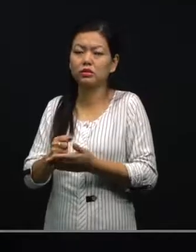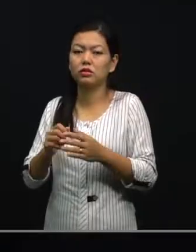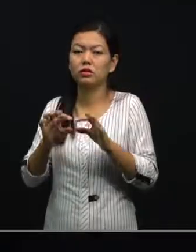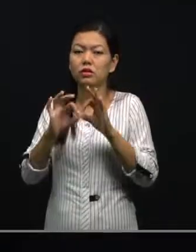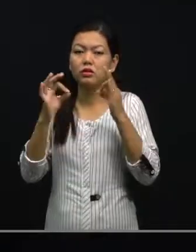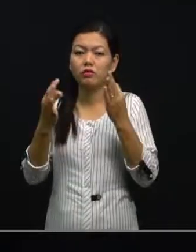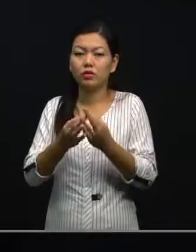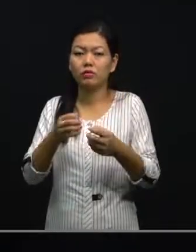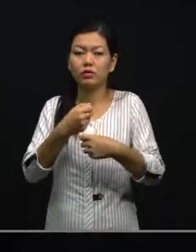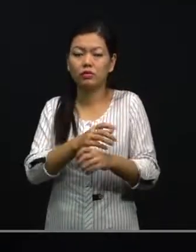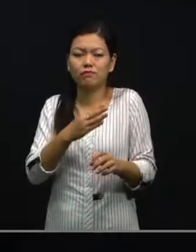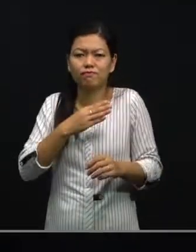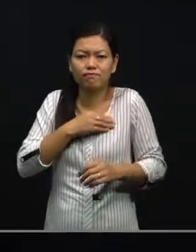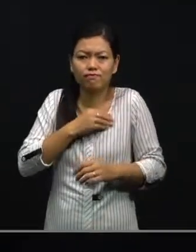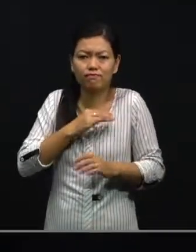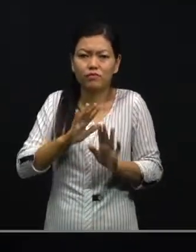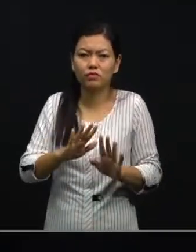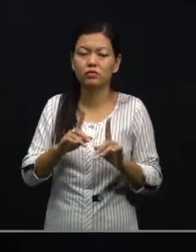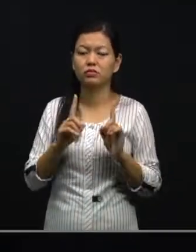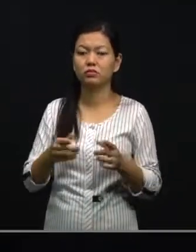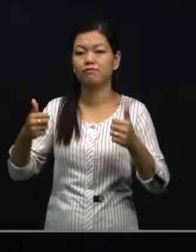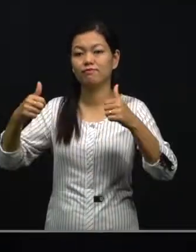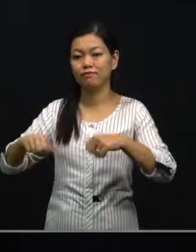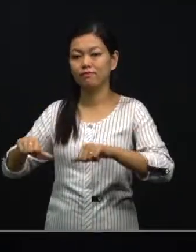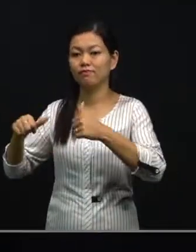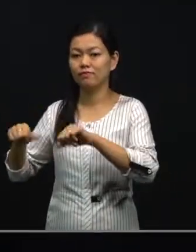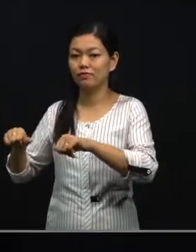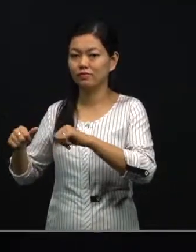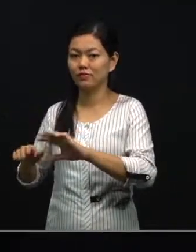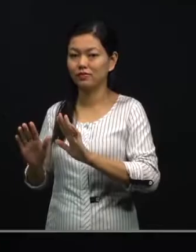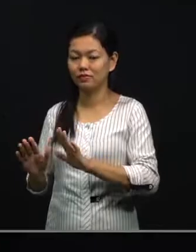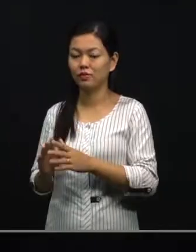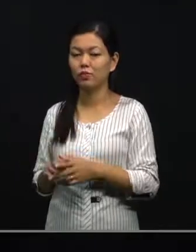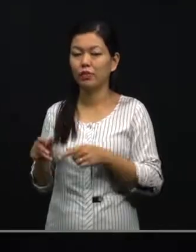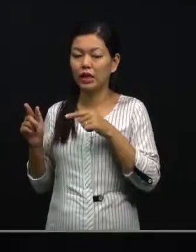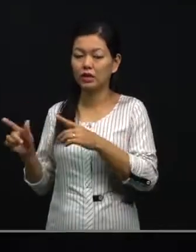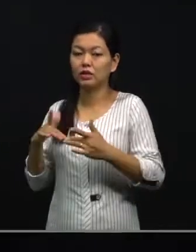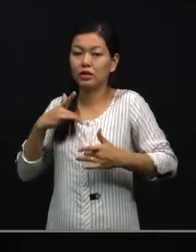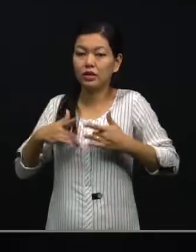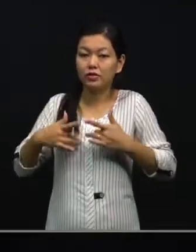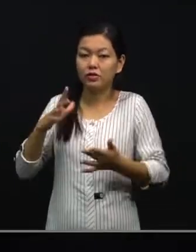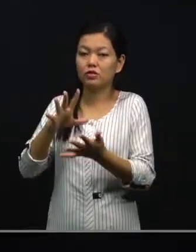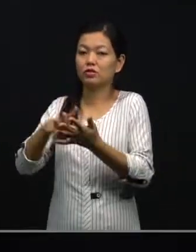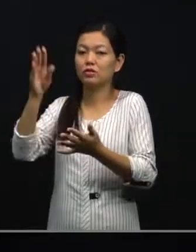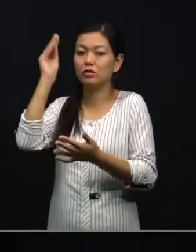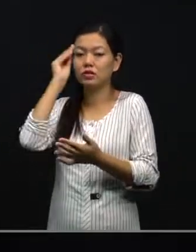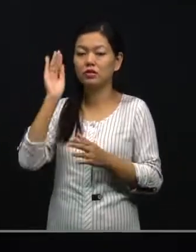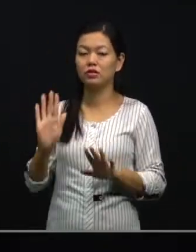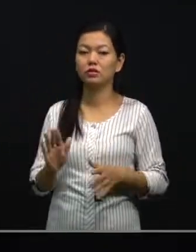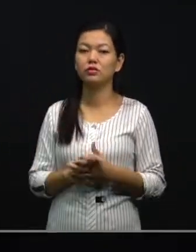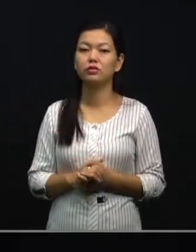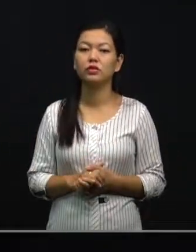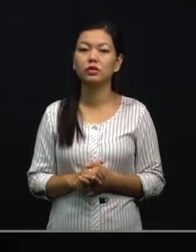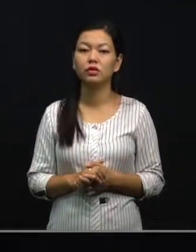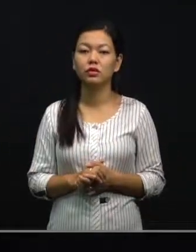not succeed. All these kind of things were being brought about through the perspective of the ghost here. He